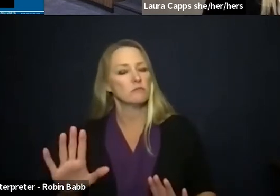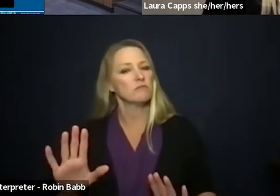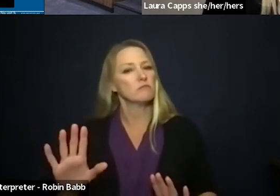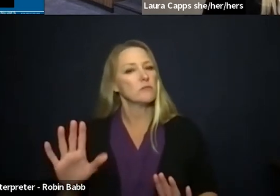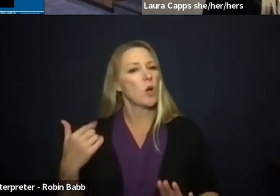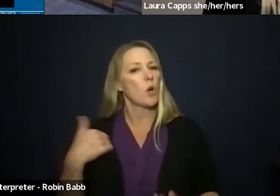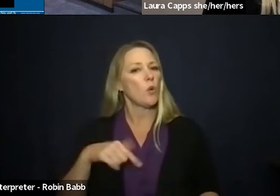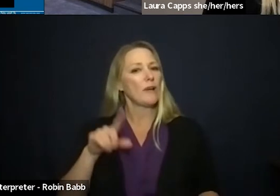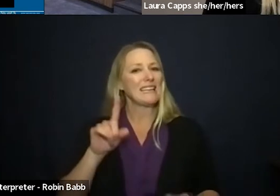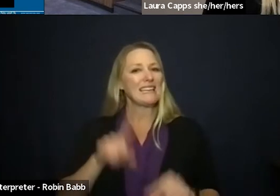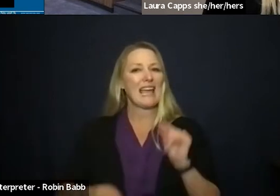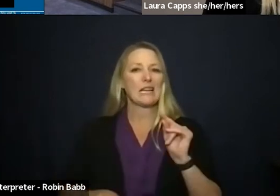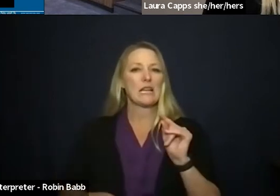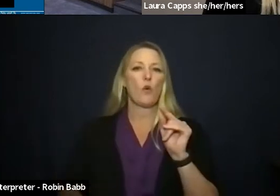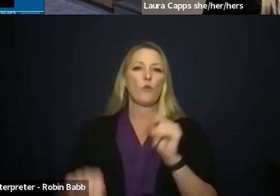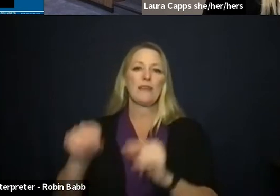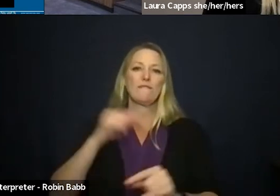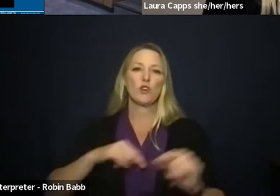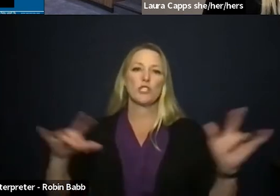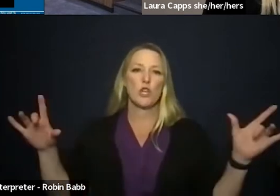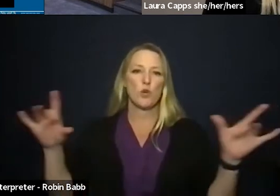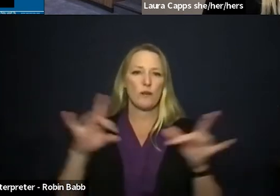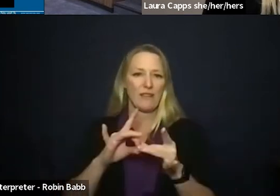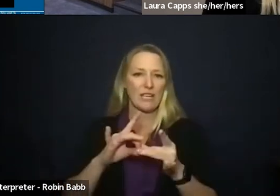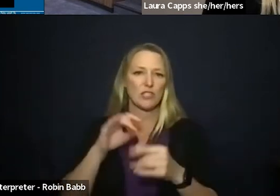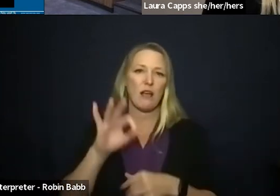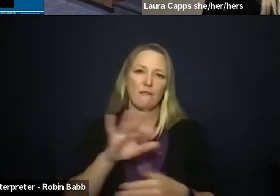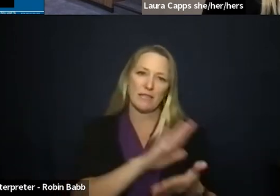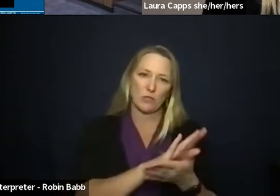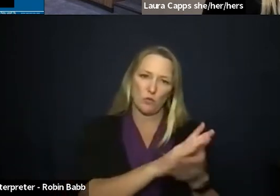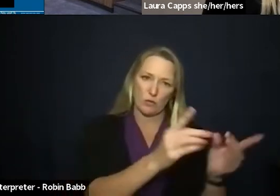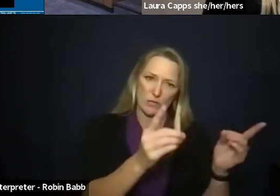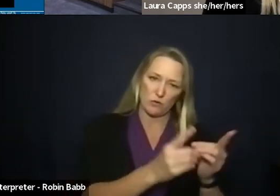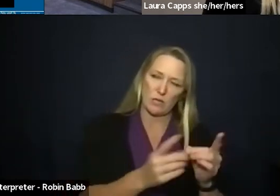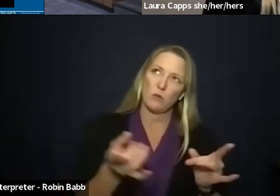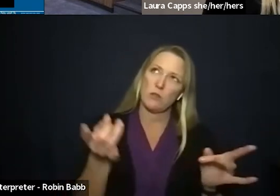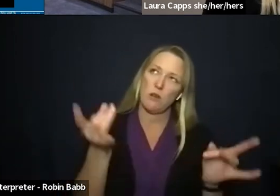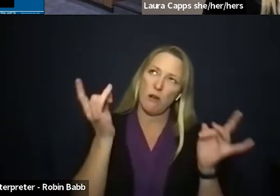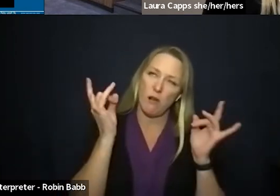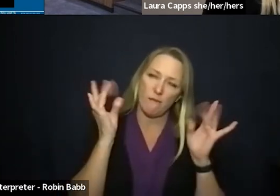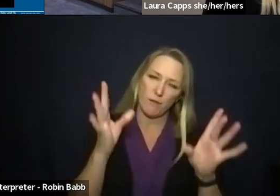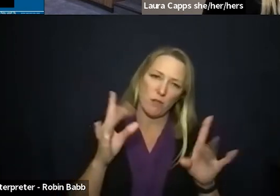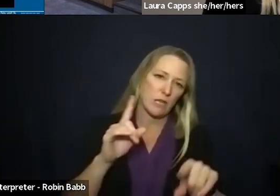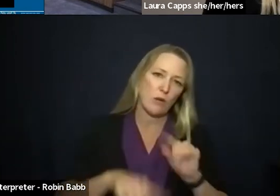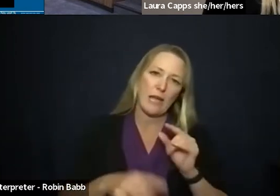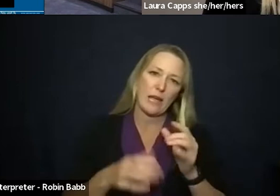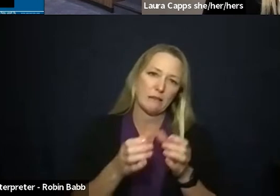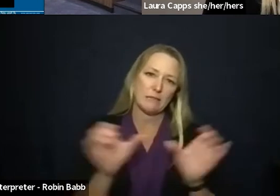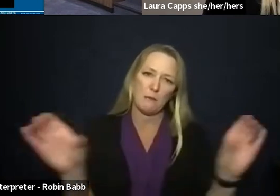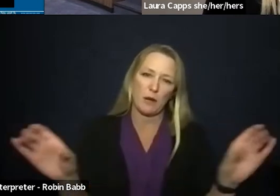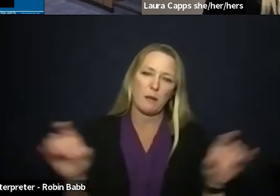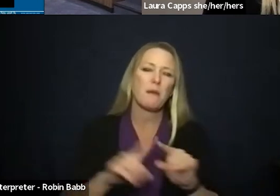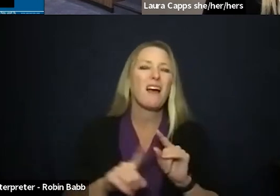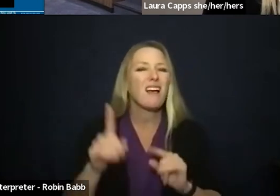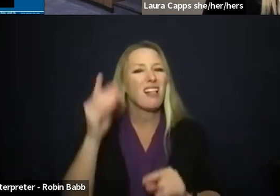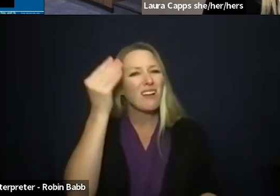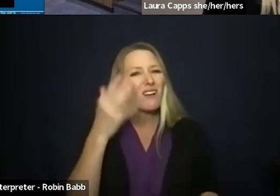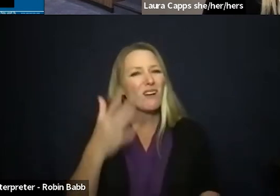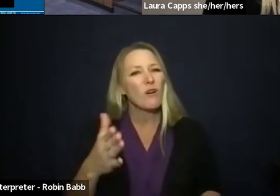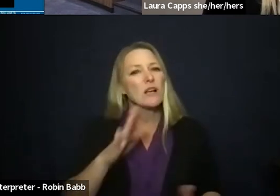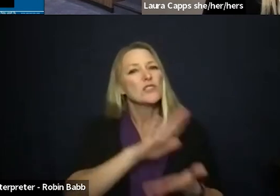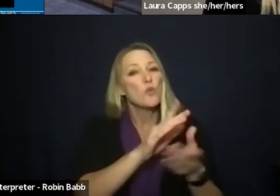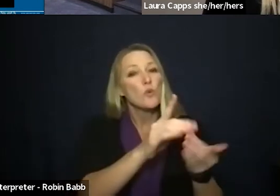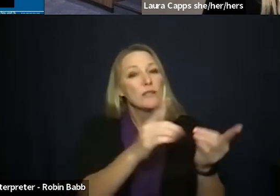can't reverse the unification of the school district which was a disaster i want to point out that the school districts that everybody wants to get their kids